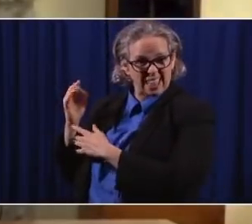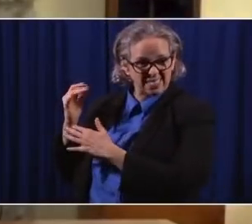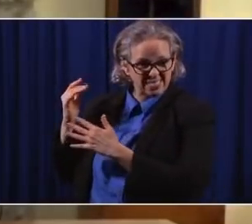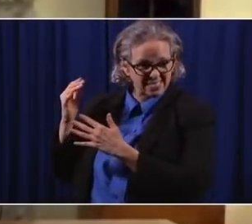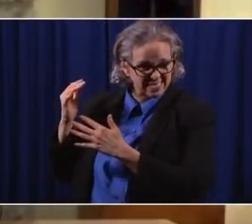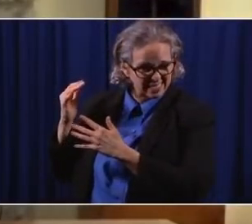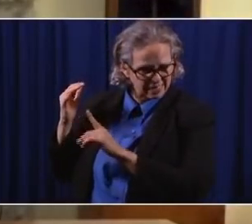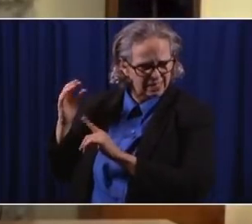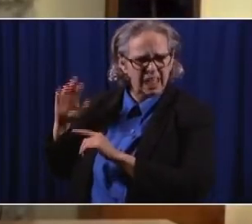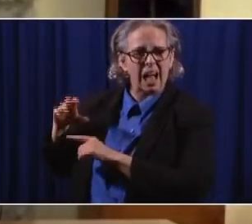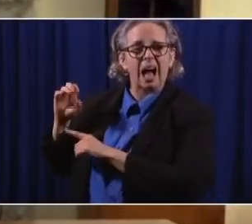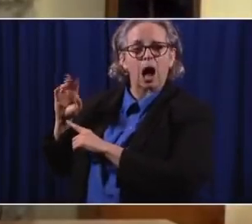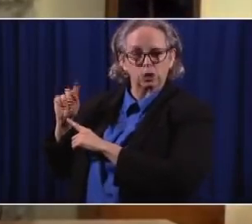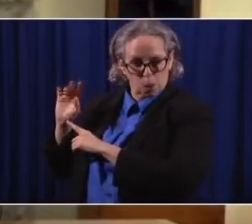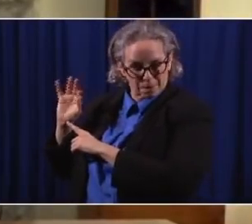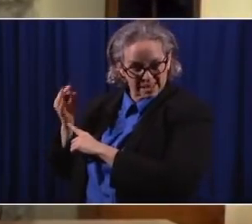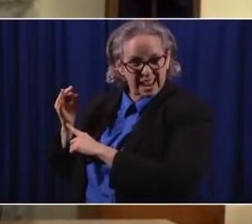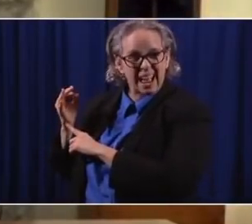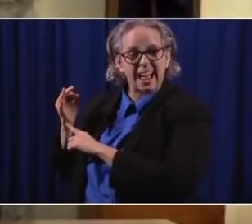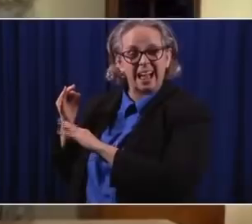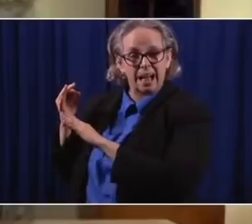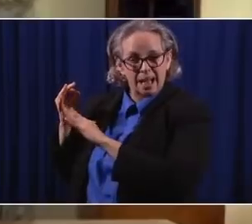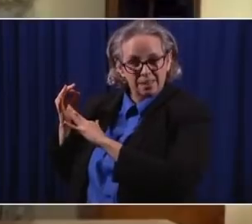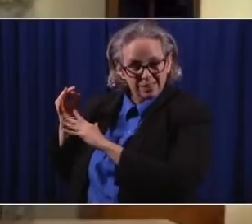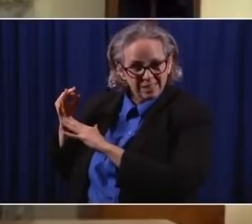October 9th is back